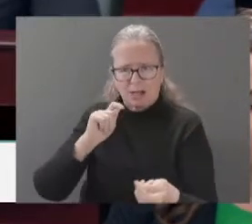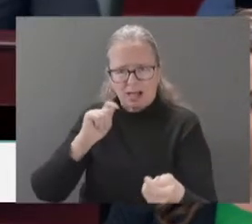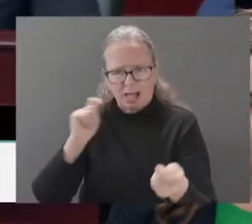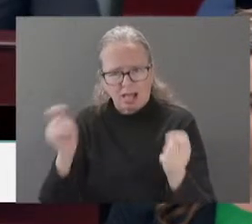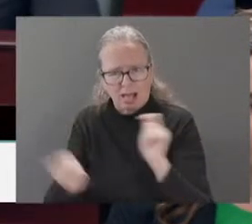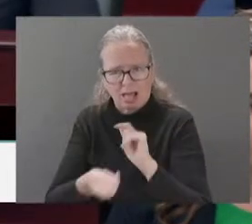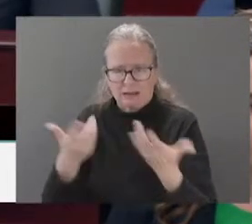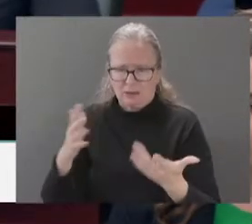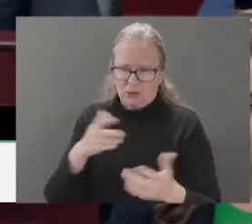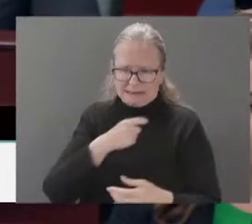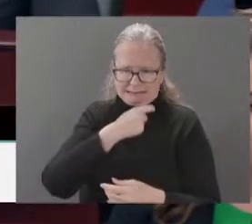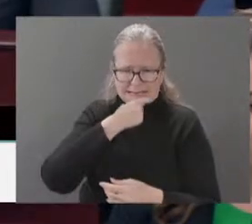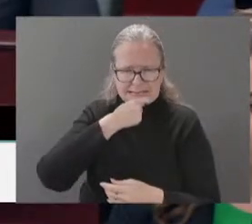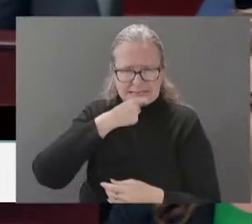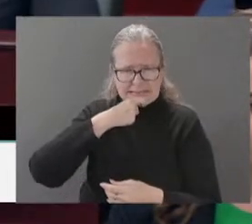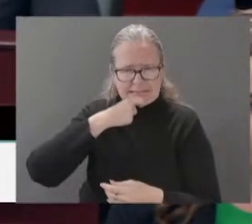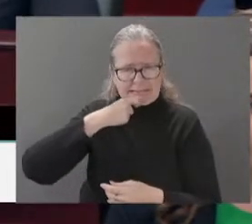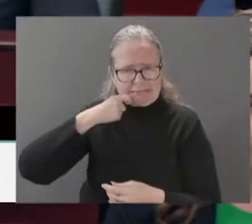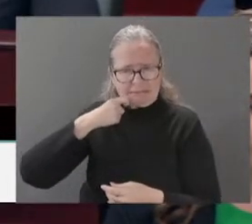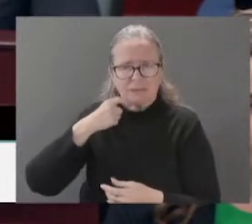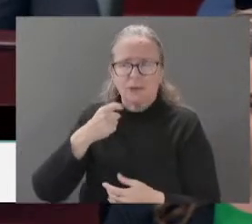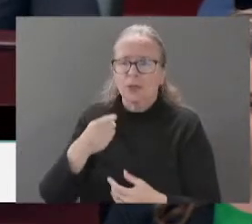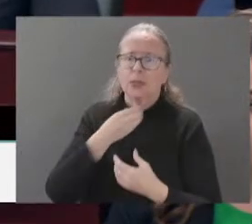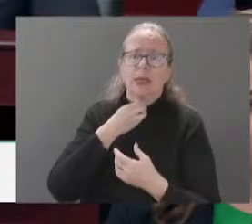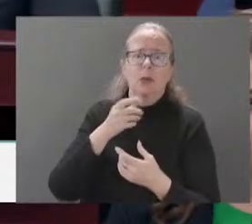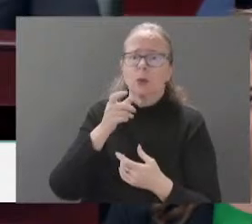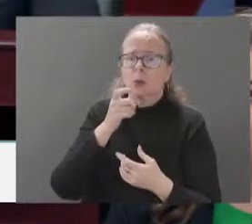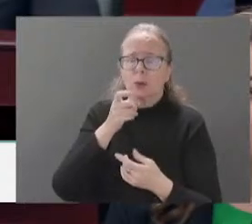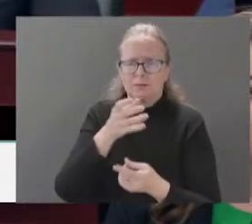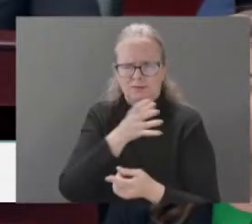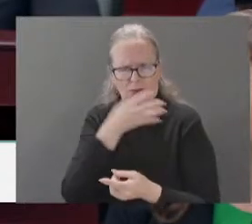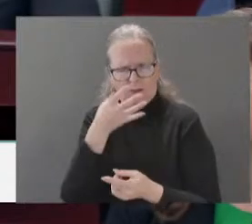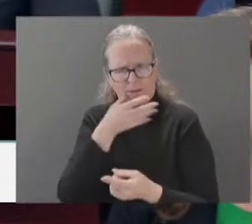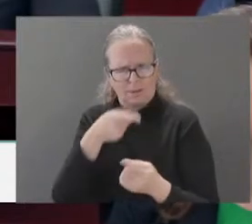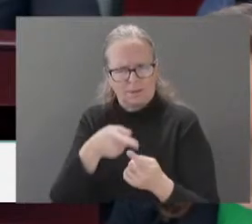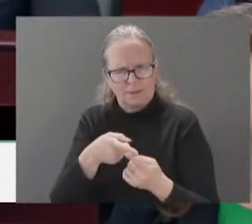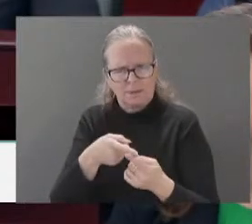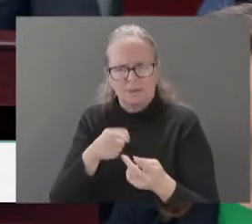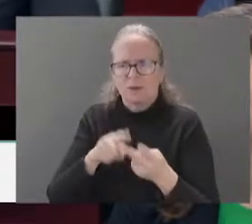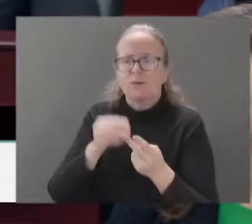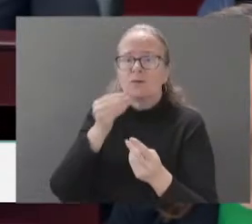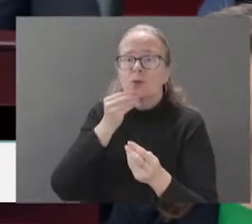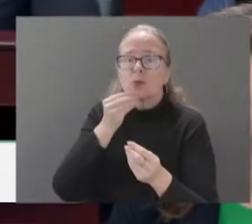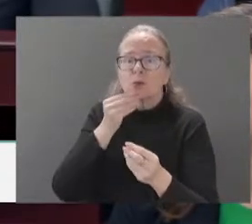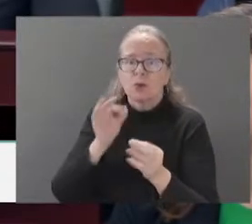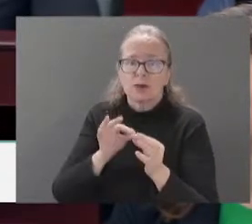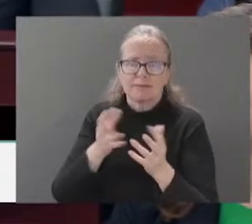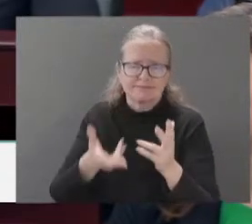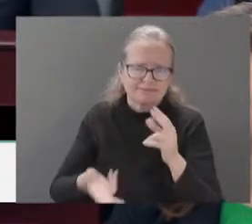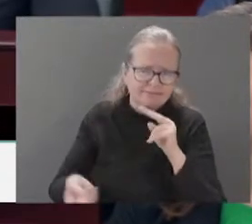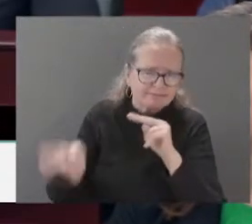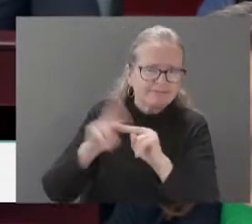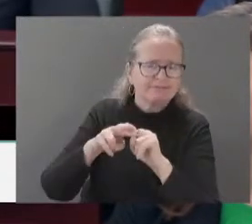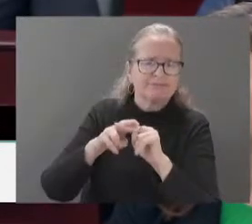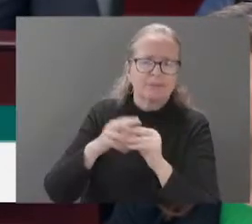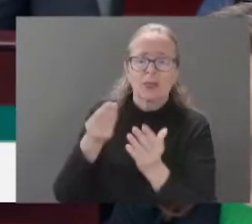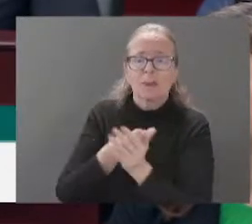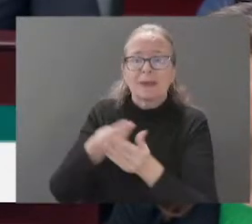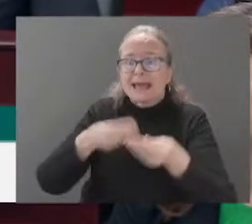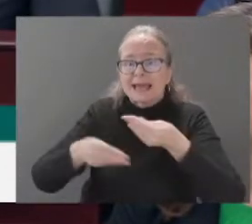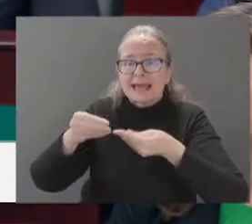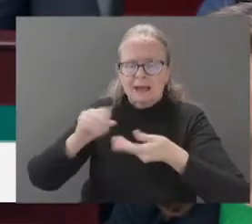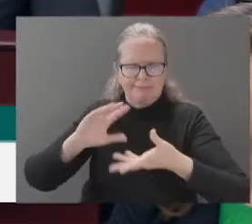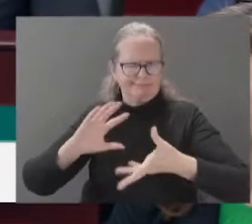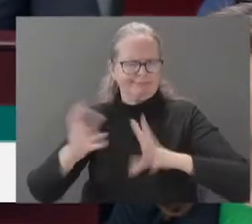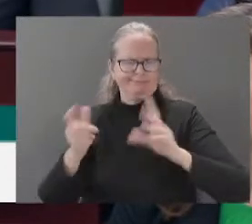to our other Industries and to food costs it can cause havoc in our provincial economy and be a threat to the well-being of Elber